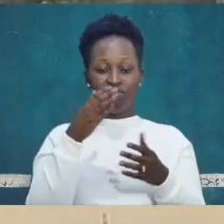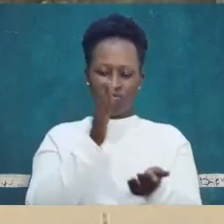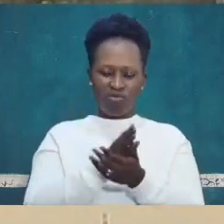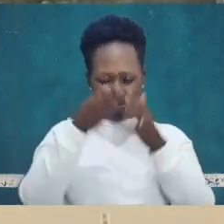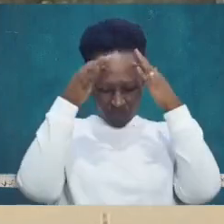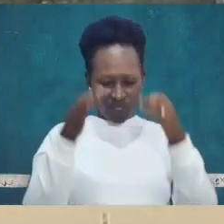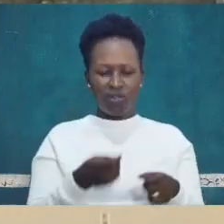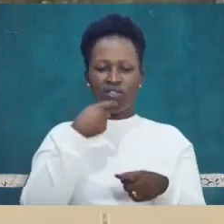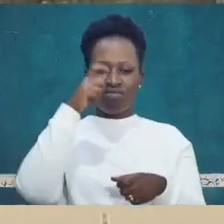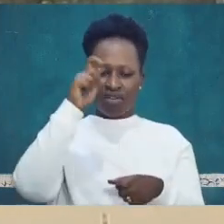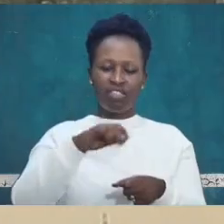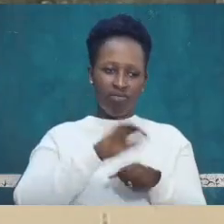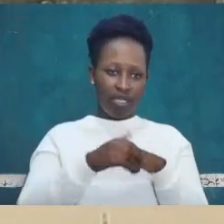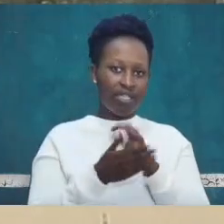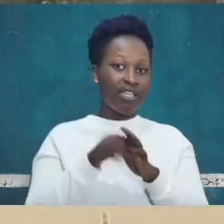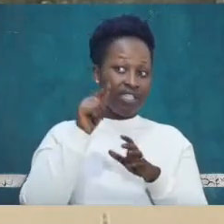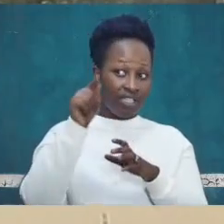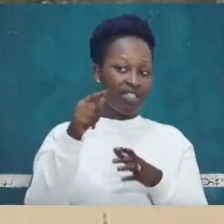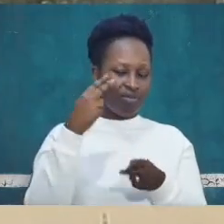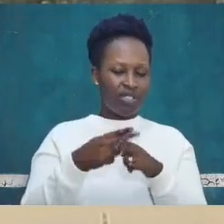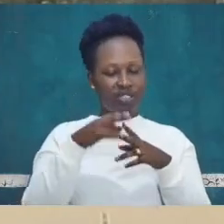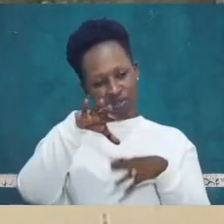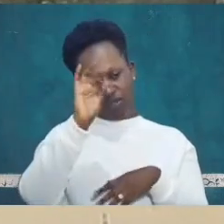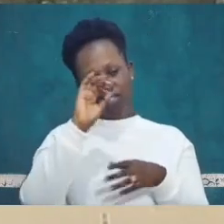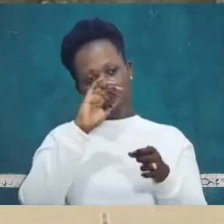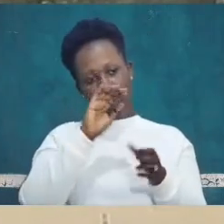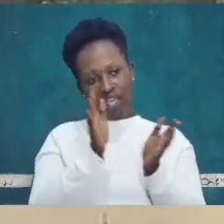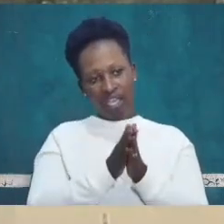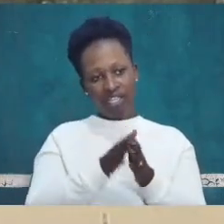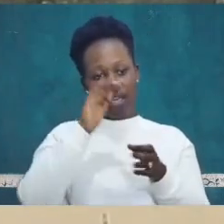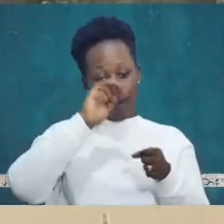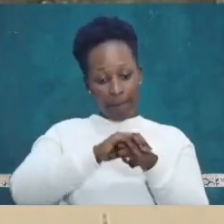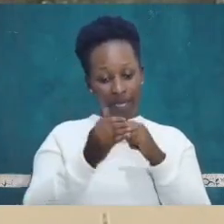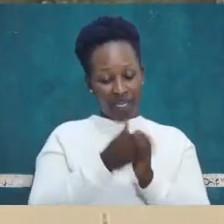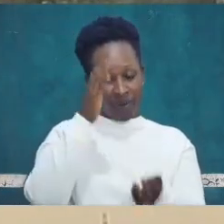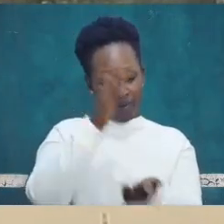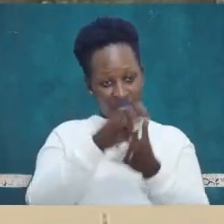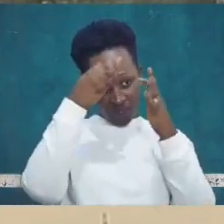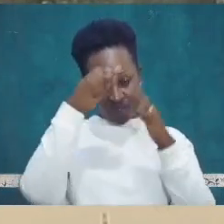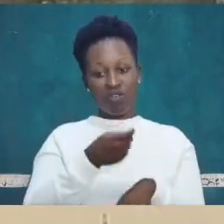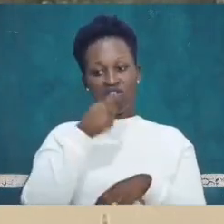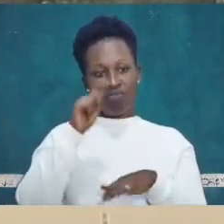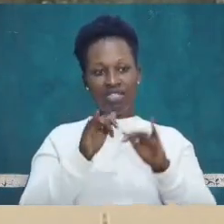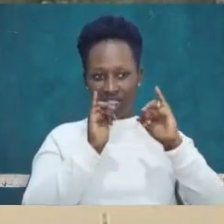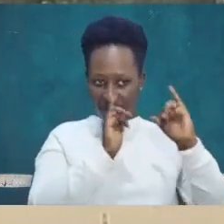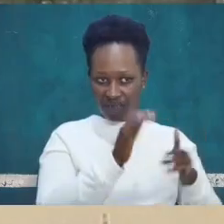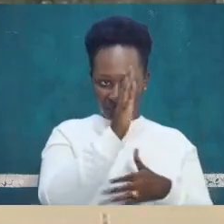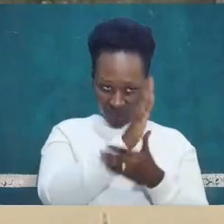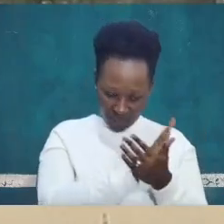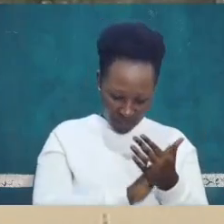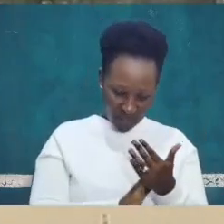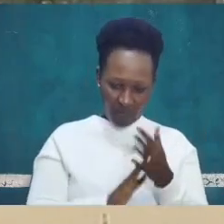that will be choice. And making a right decision, that will mean you must leave some items, and that brings